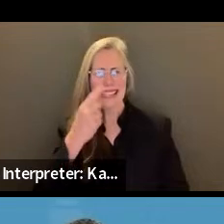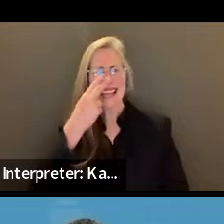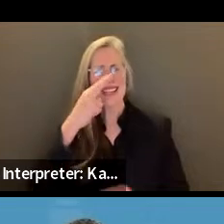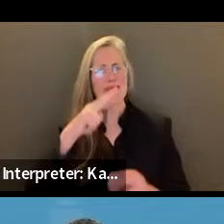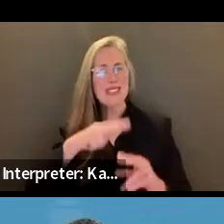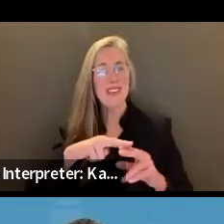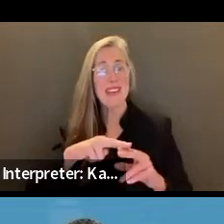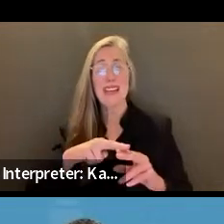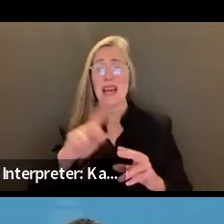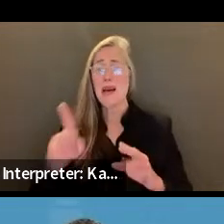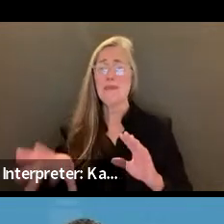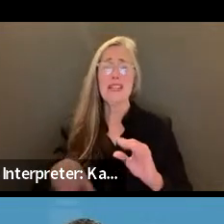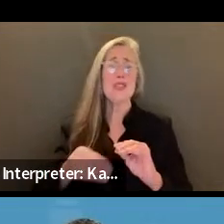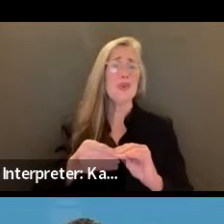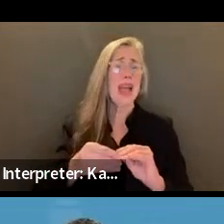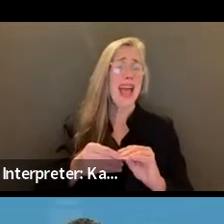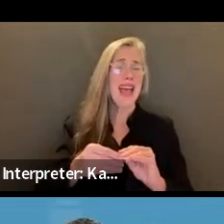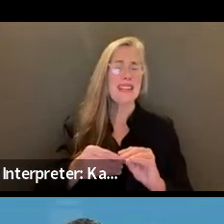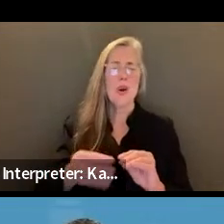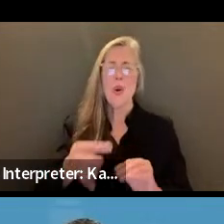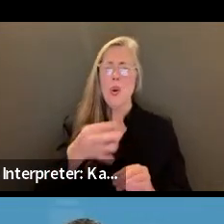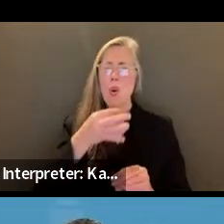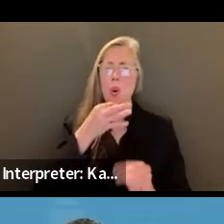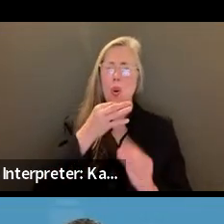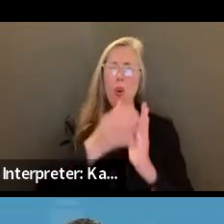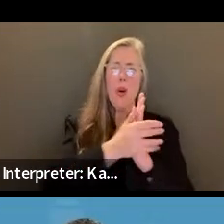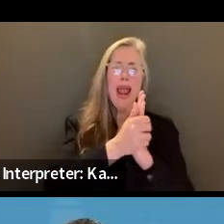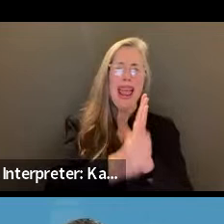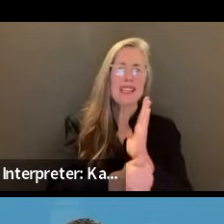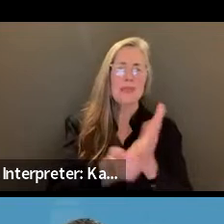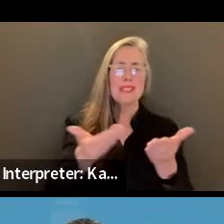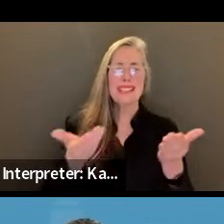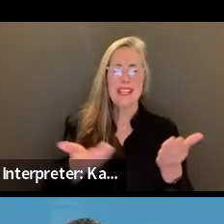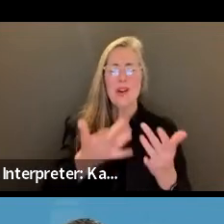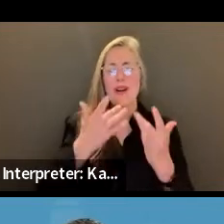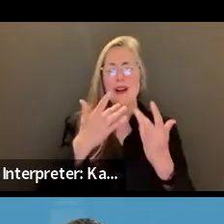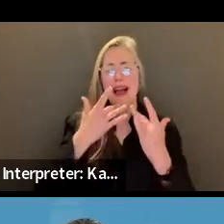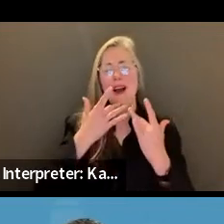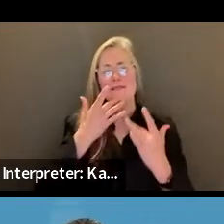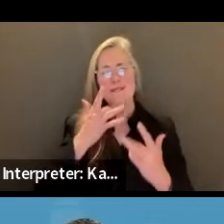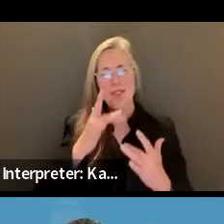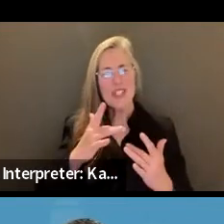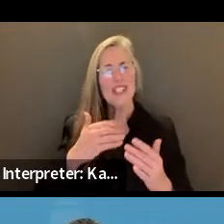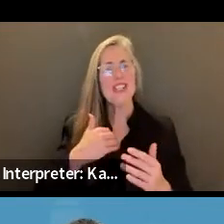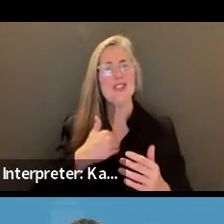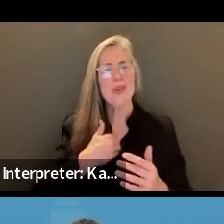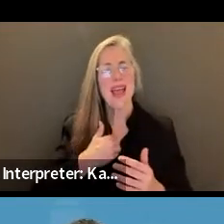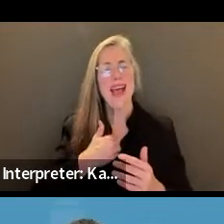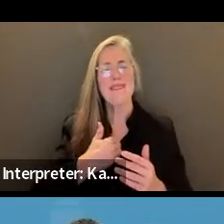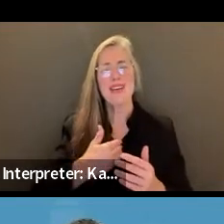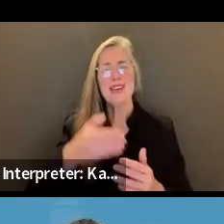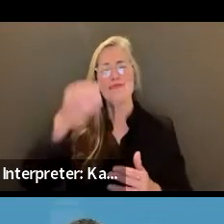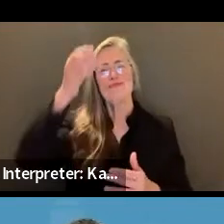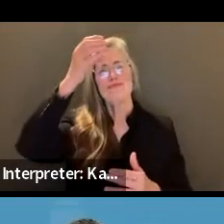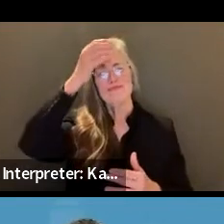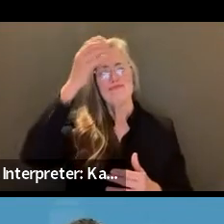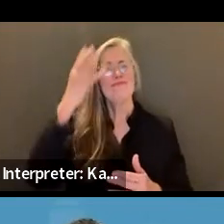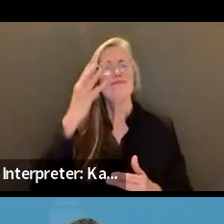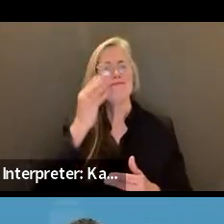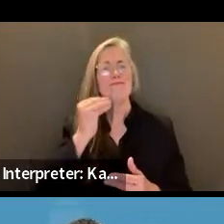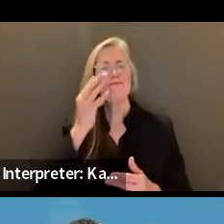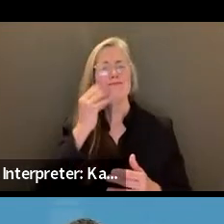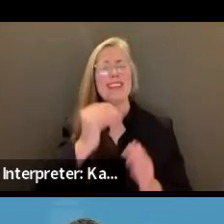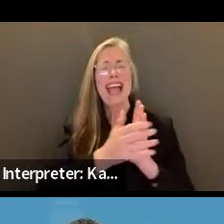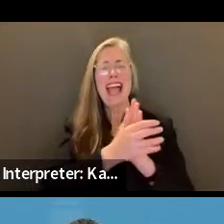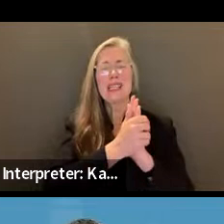we have in-house here and how much it is easier to, how fortunate we are to have the expertise in our audit team